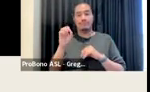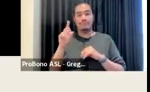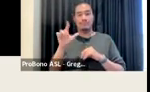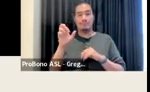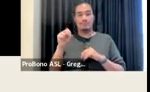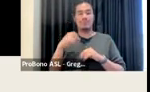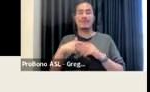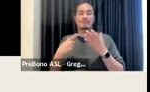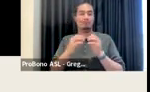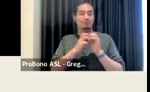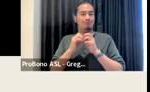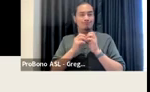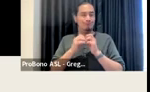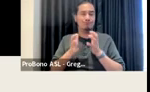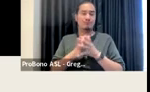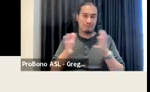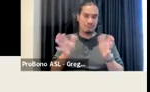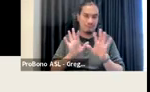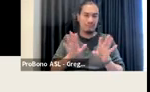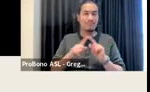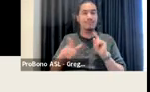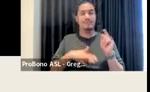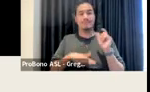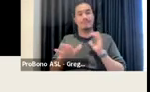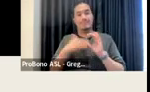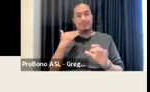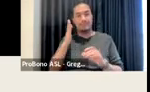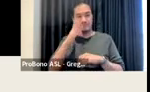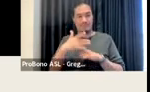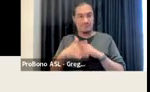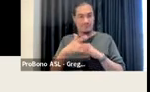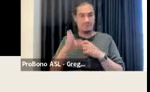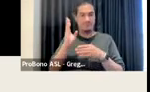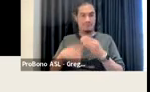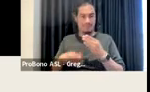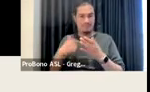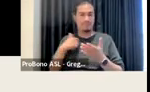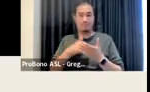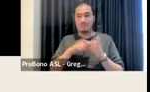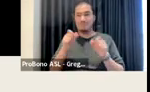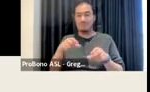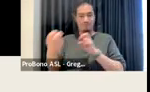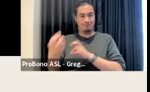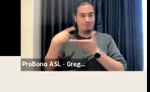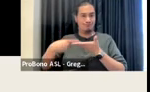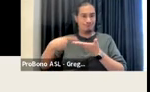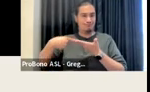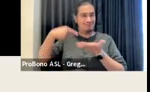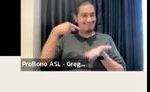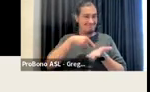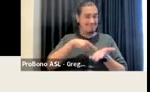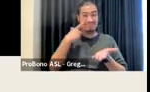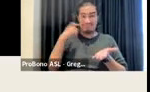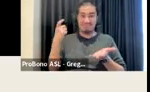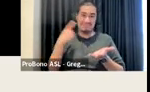fights with theater historians about this. And so this is a thing where my email address is going to be available at the end of this PowerPoint. We can talk about it because I have